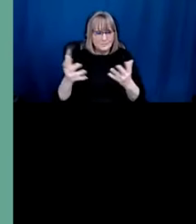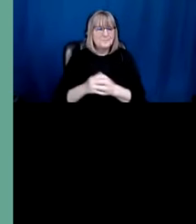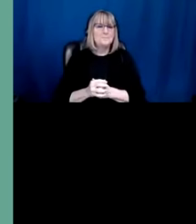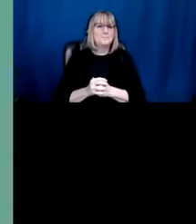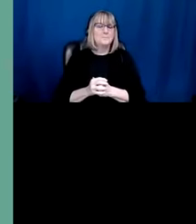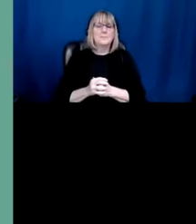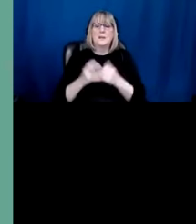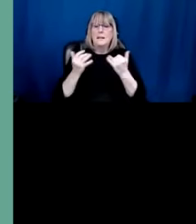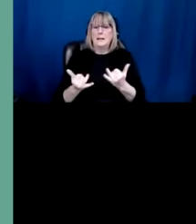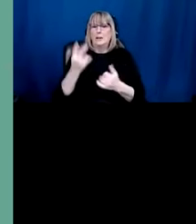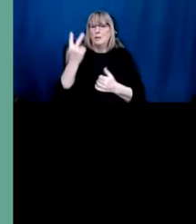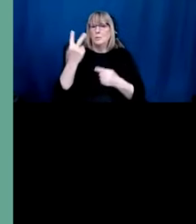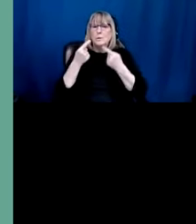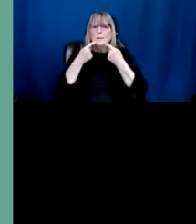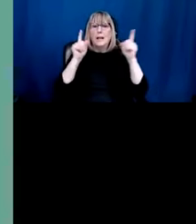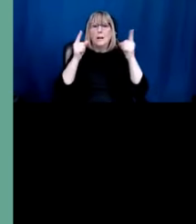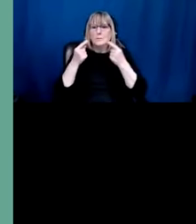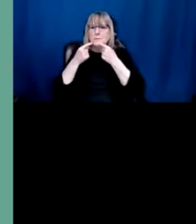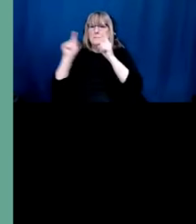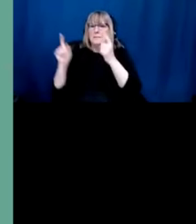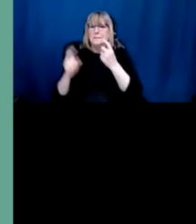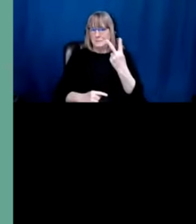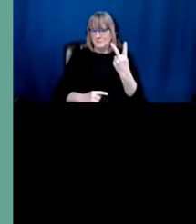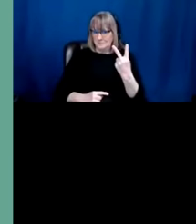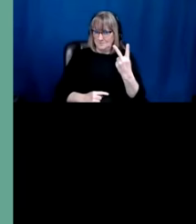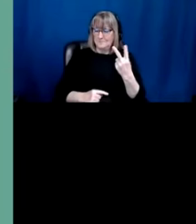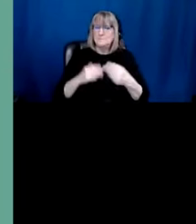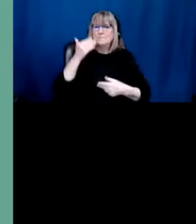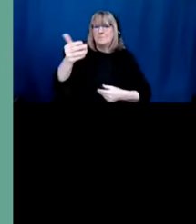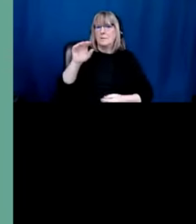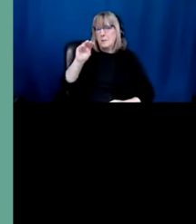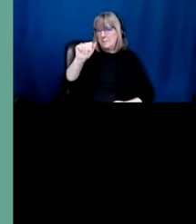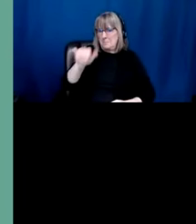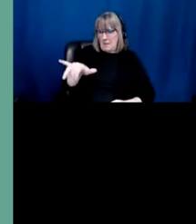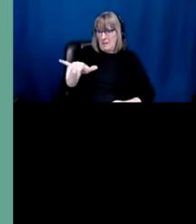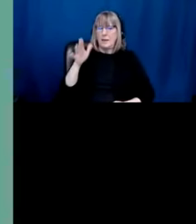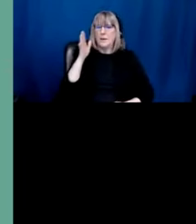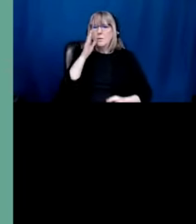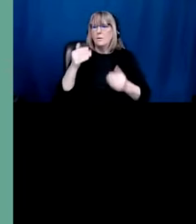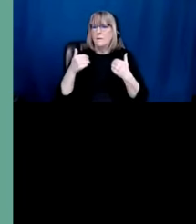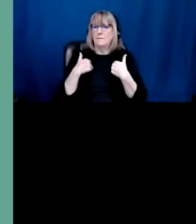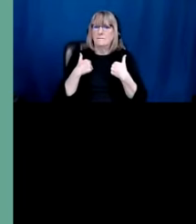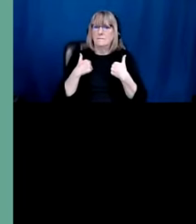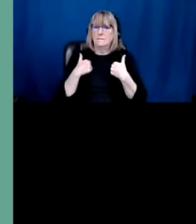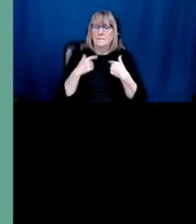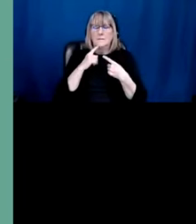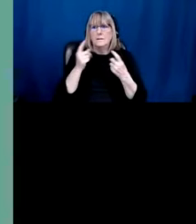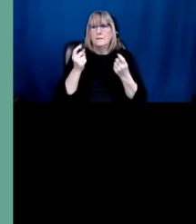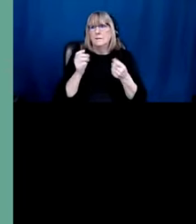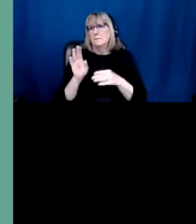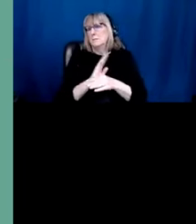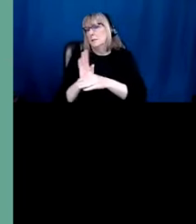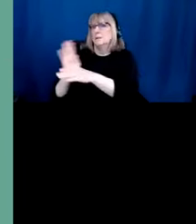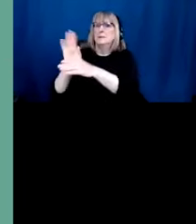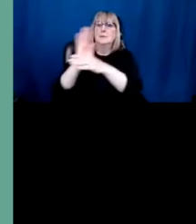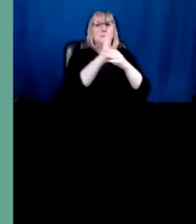So we have two announcements. Tenemos dos anuncios. We will have En mayo a whirlwind of community engagement